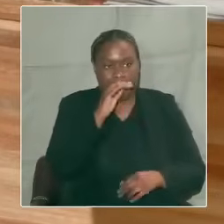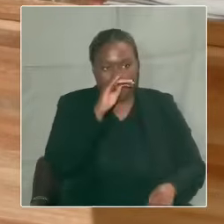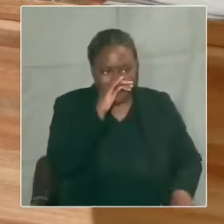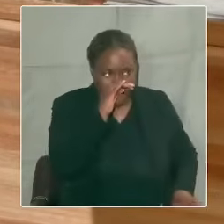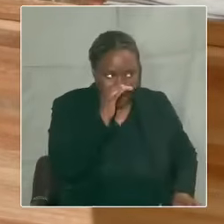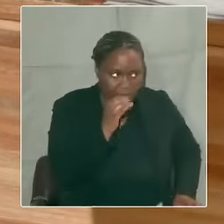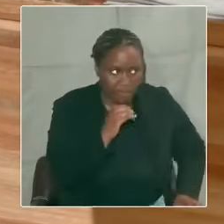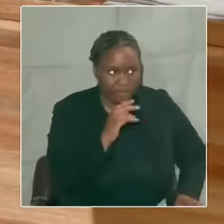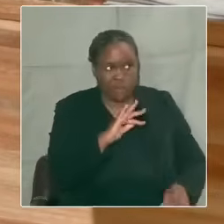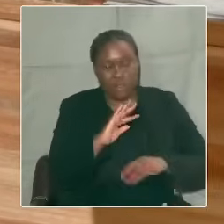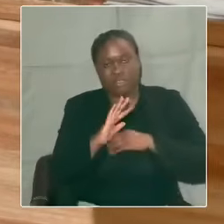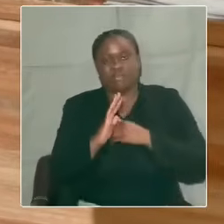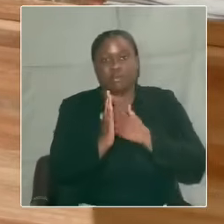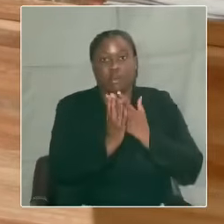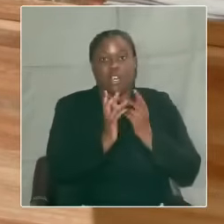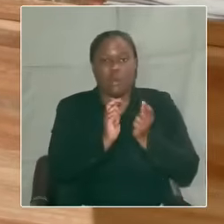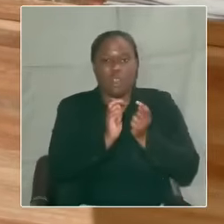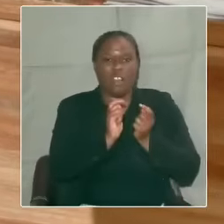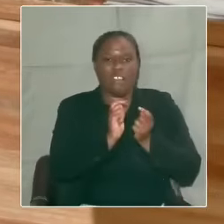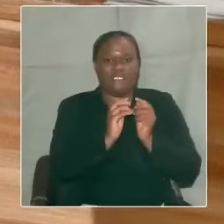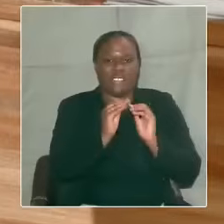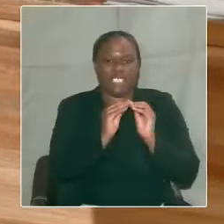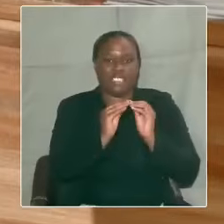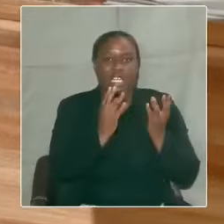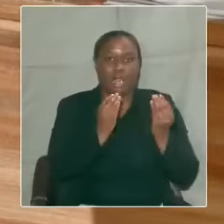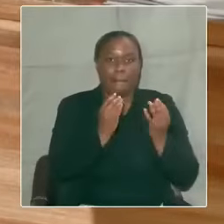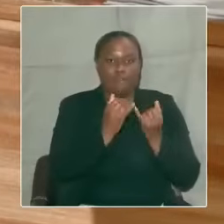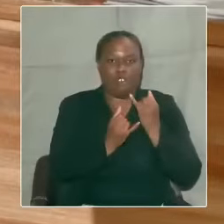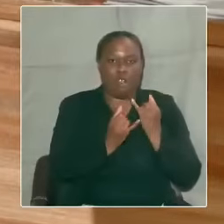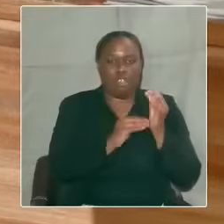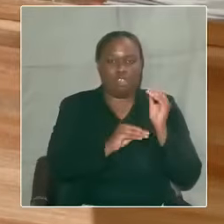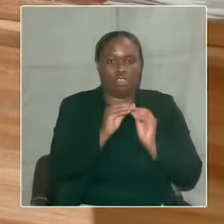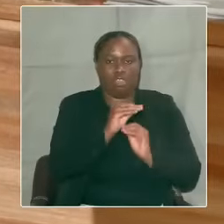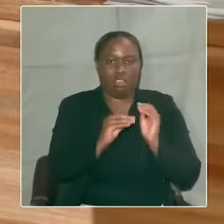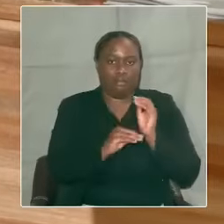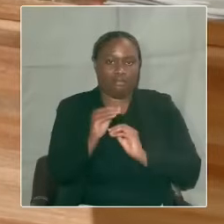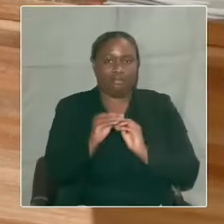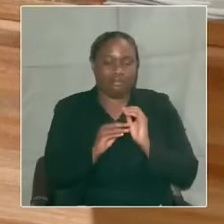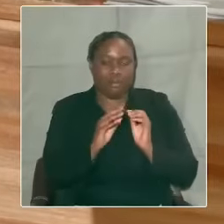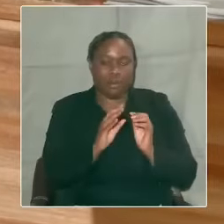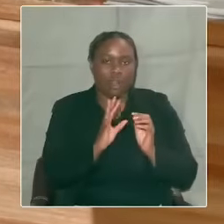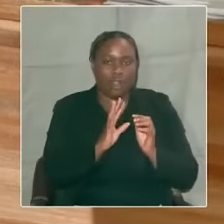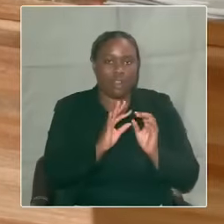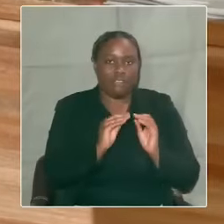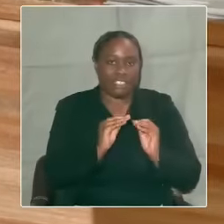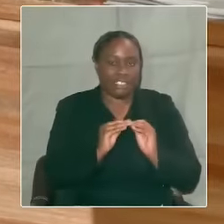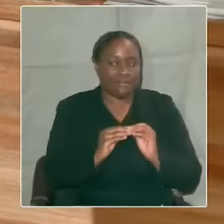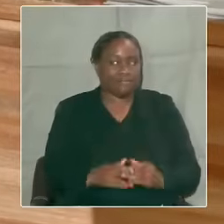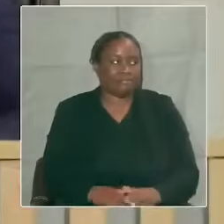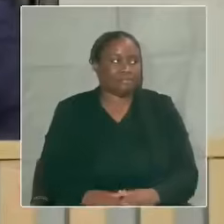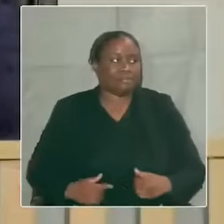We will attend to the renumbering with the evidence leaders.